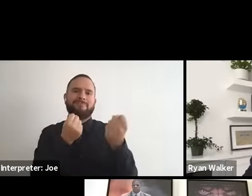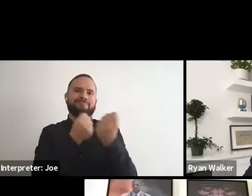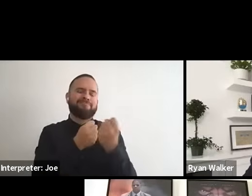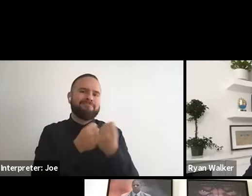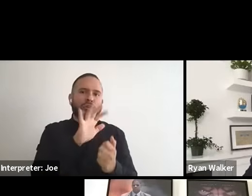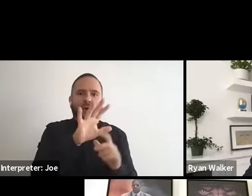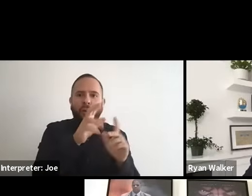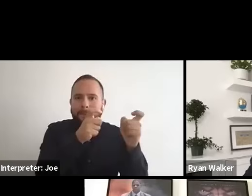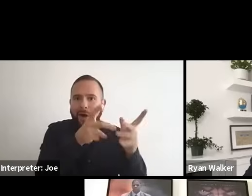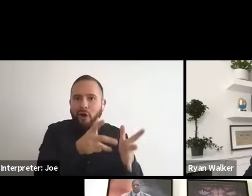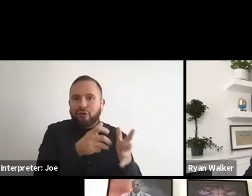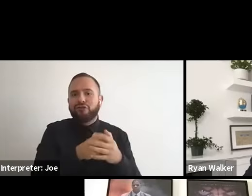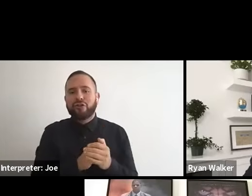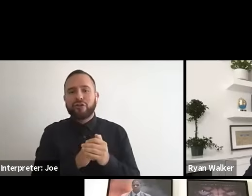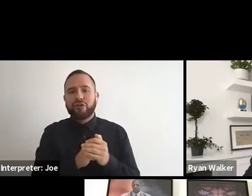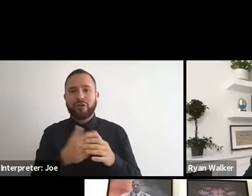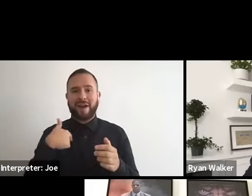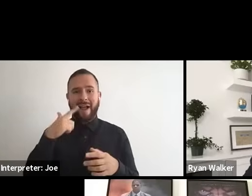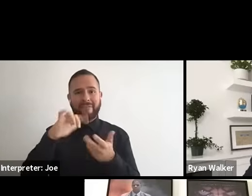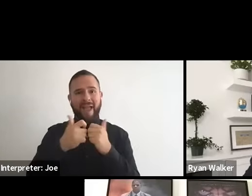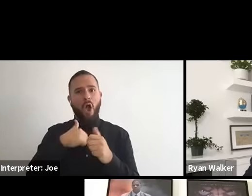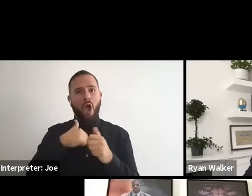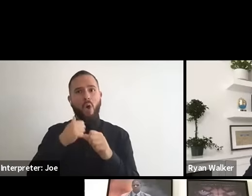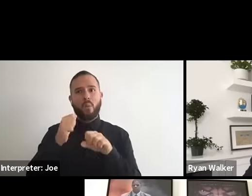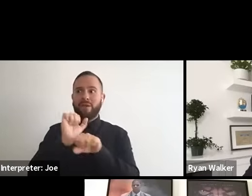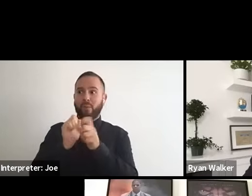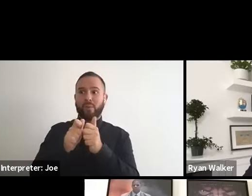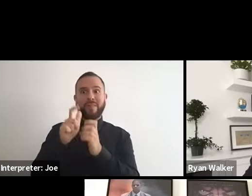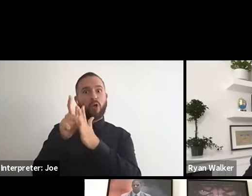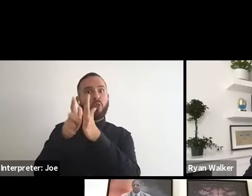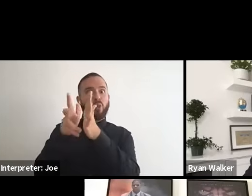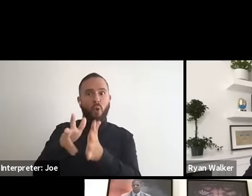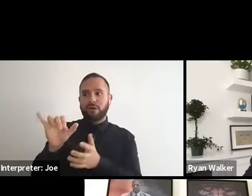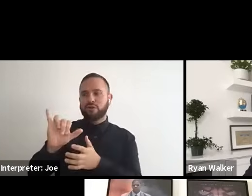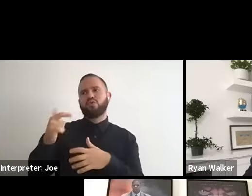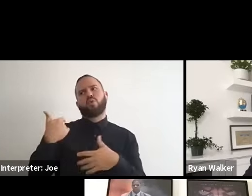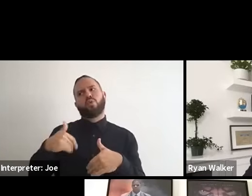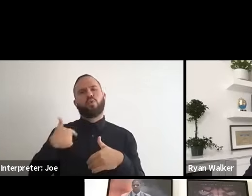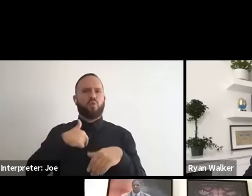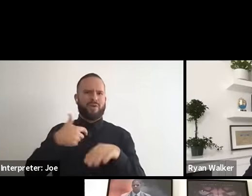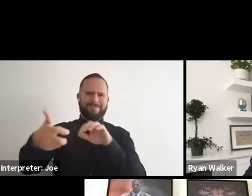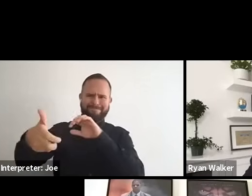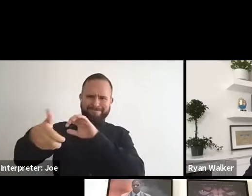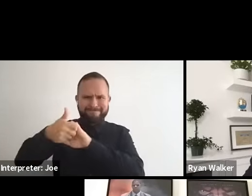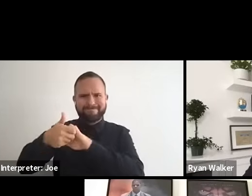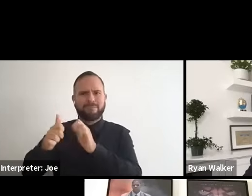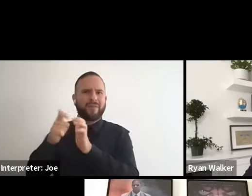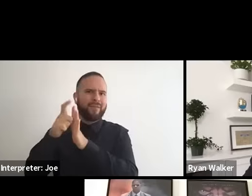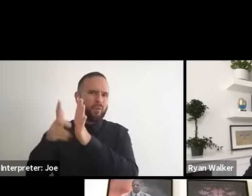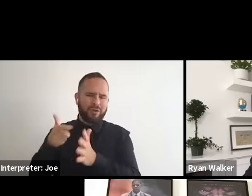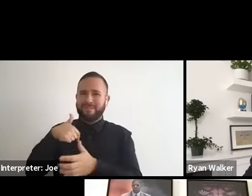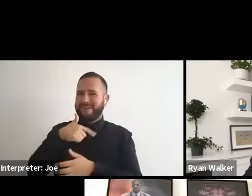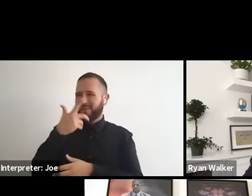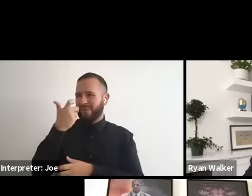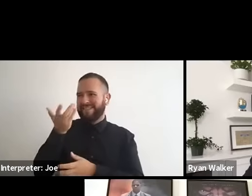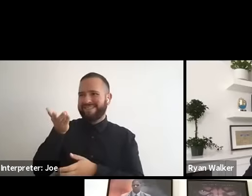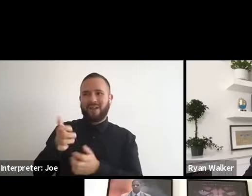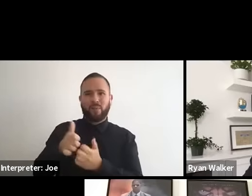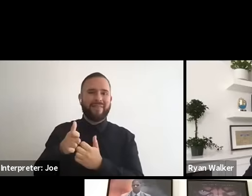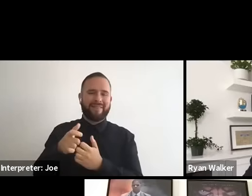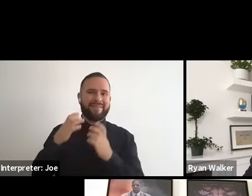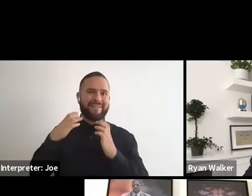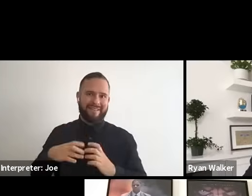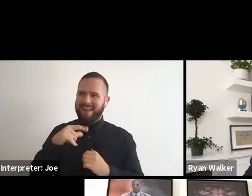work with lawyers, I think that we work very closely with lawyers because we are on the ground with our client and are aware of a lot of their